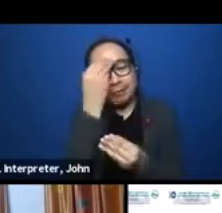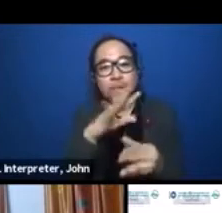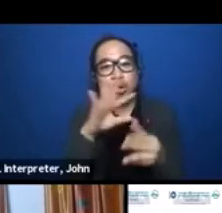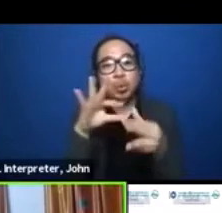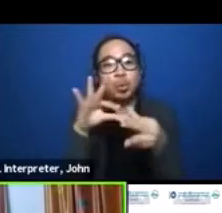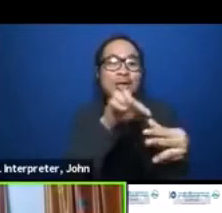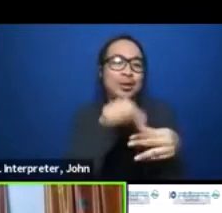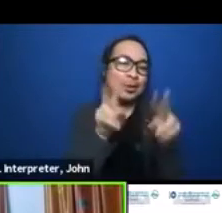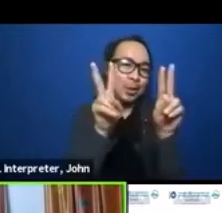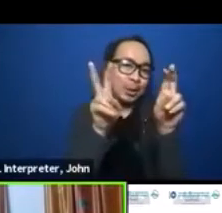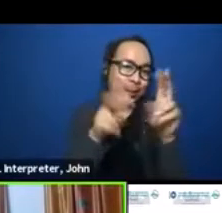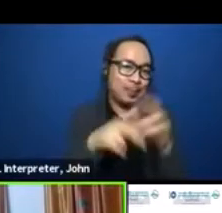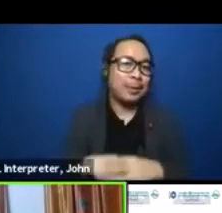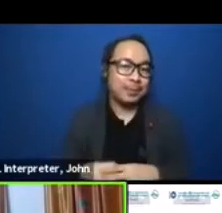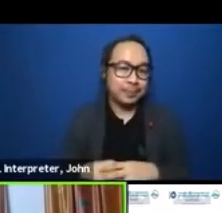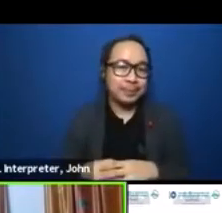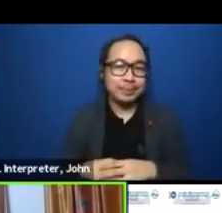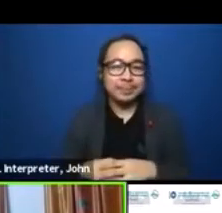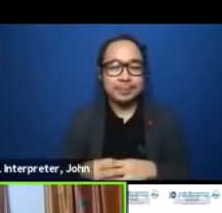Thank you.